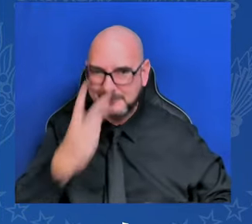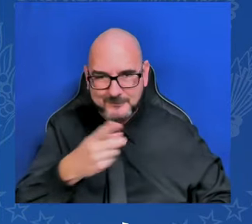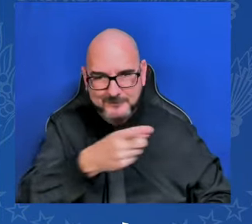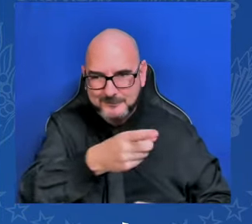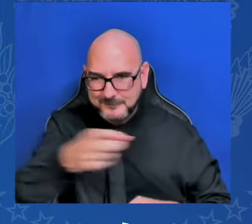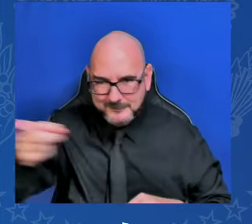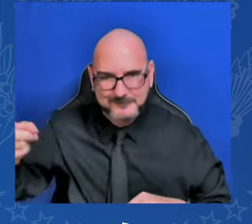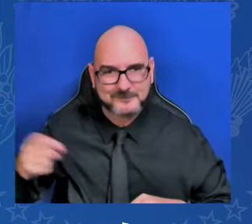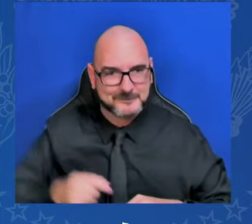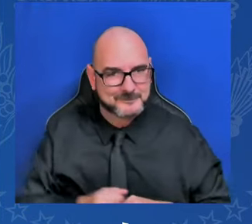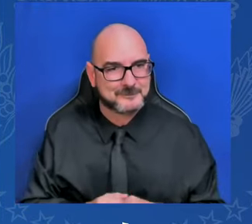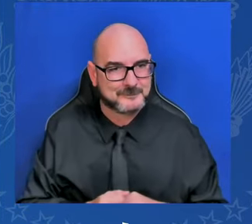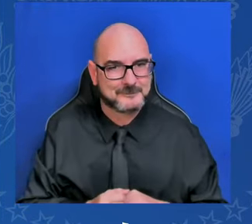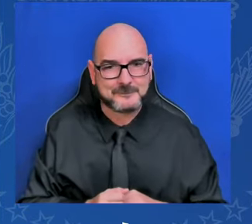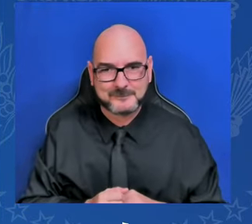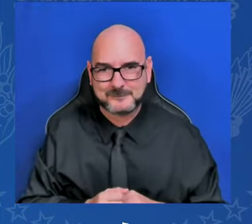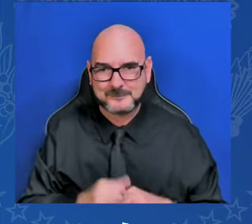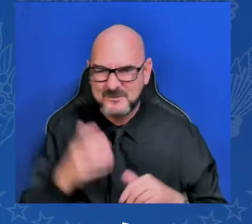To Chairman Aguilar,